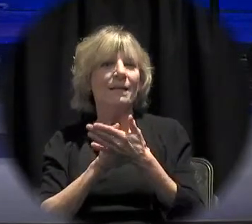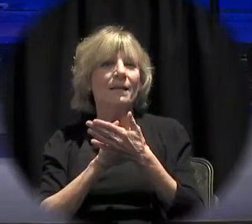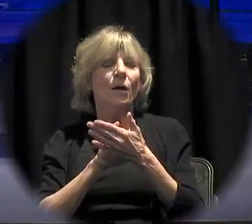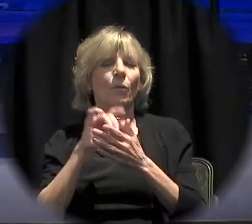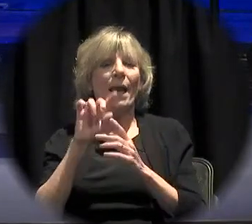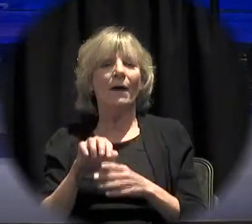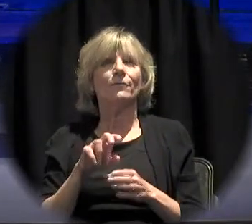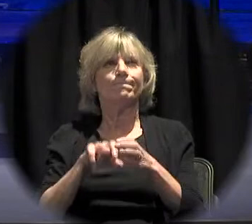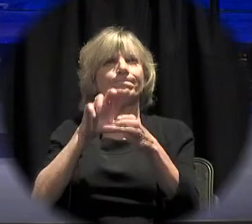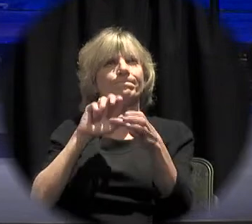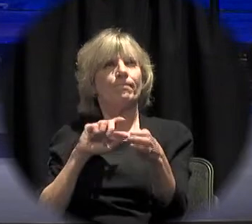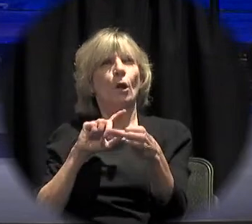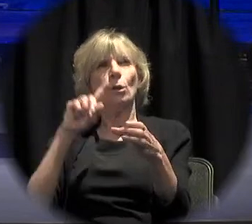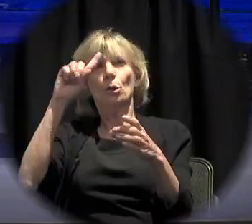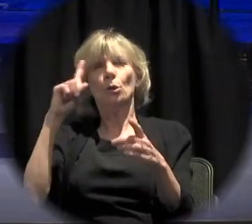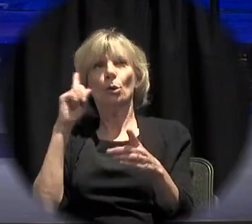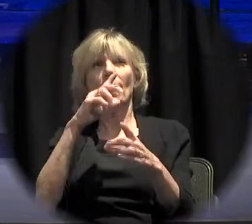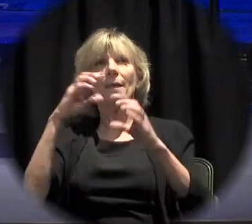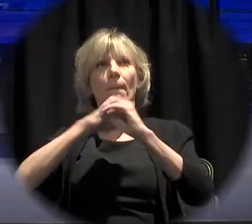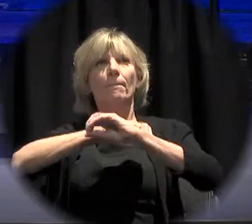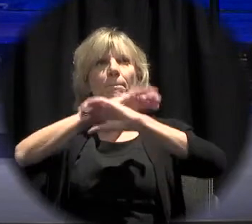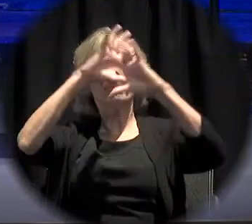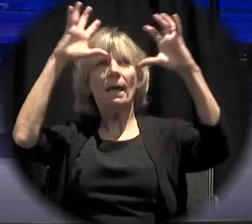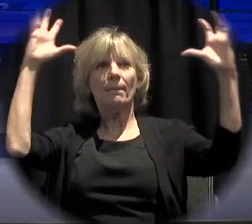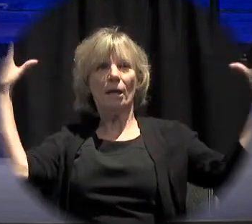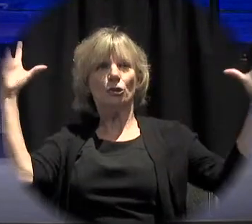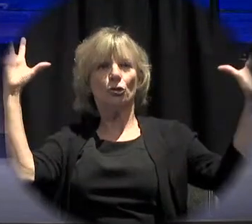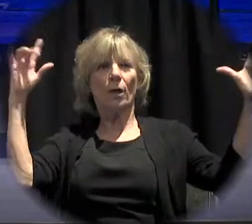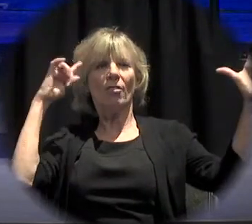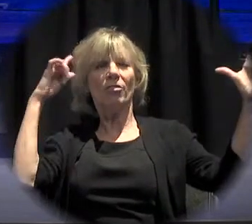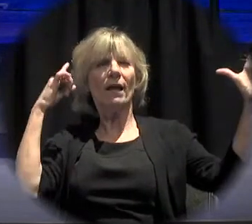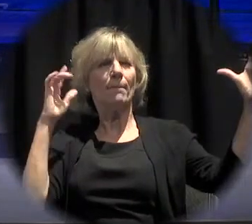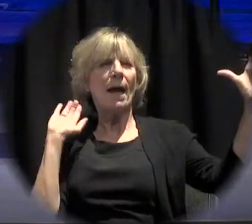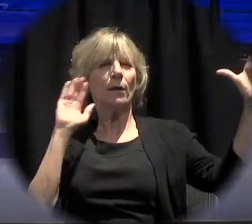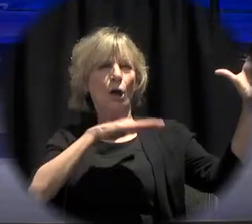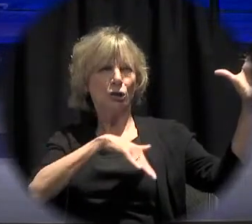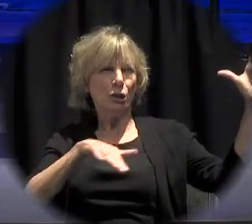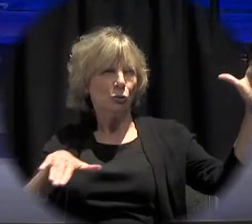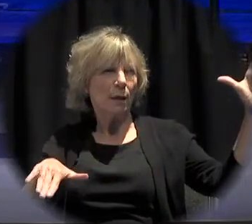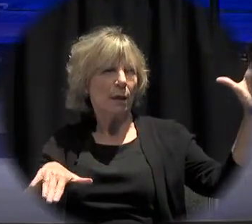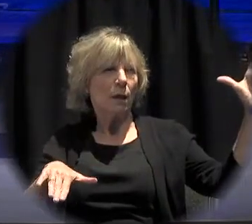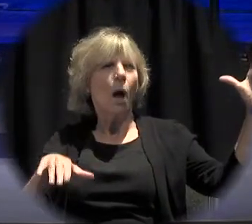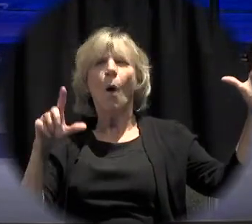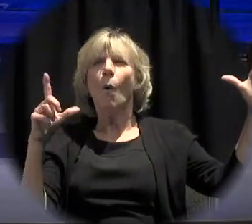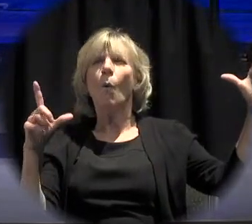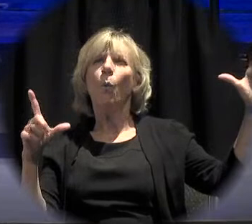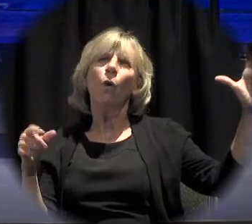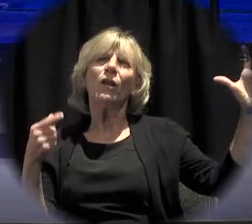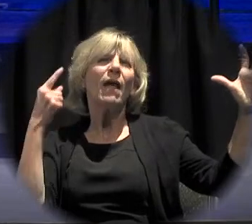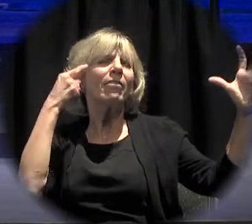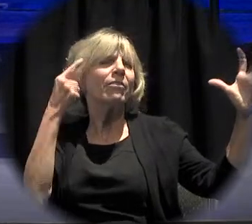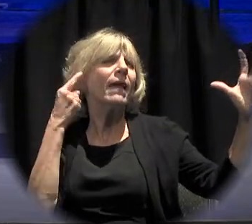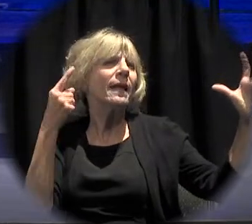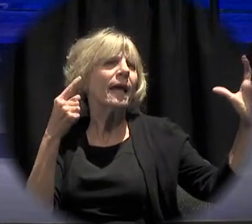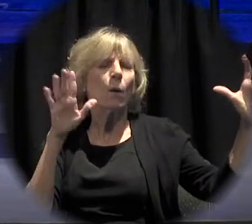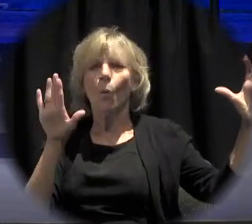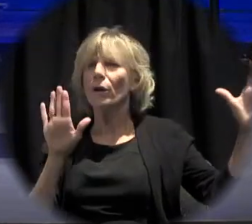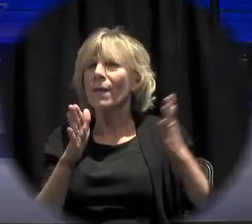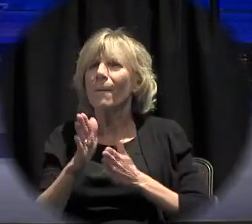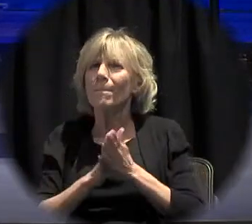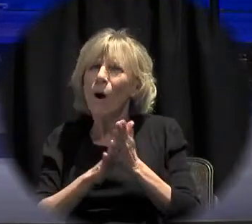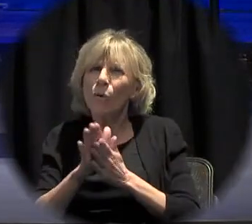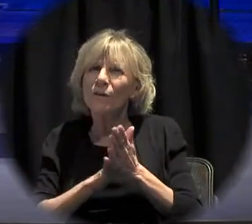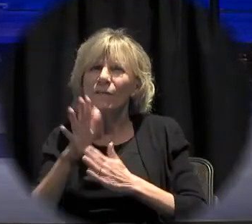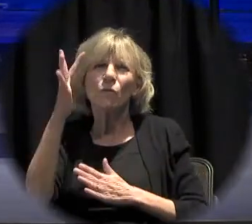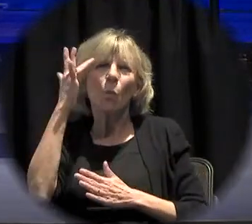big picture of our children's lives and say, what is it that they must be thinking? What are the motives that are driving their